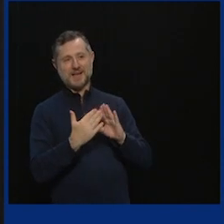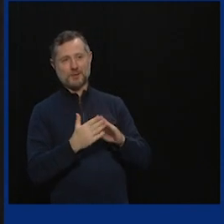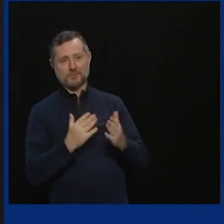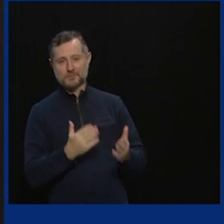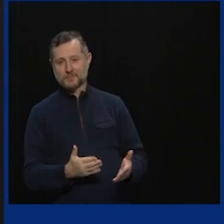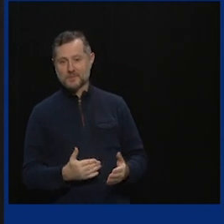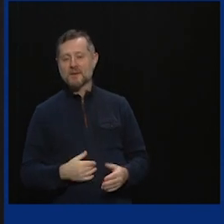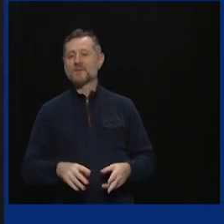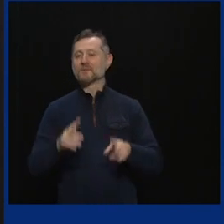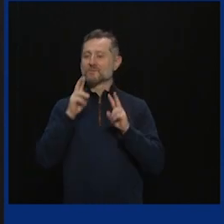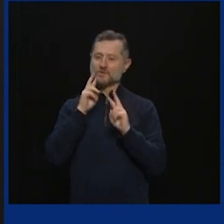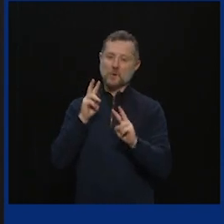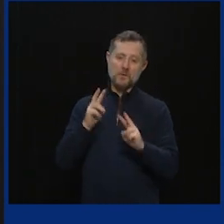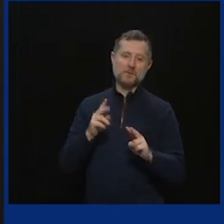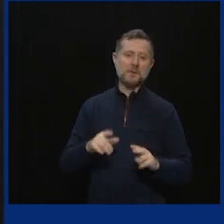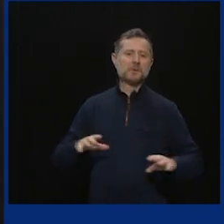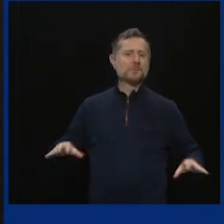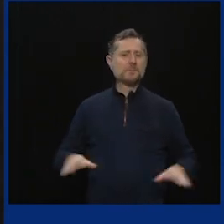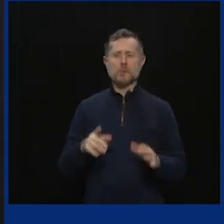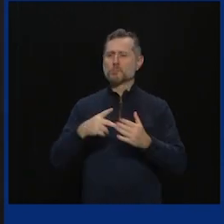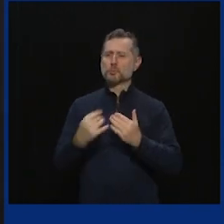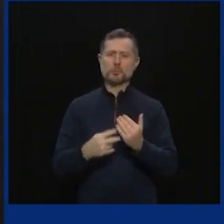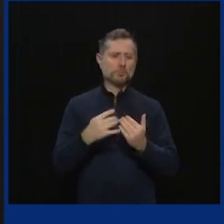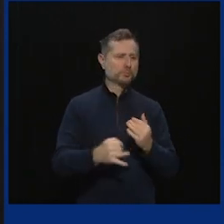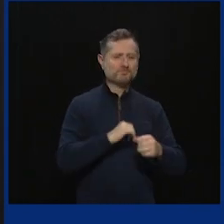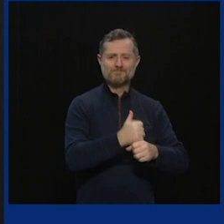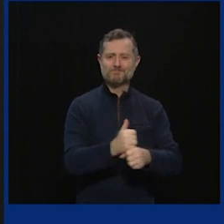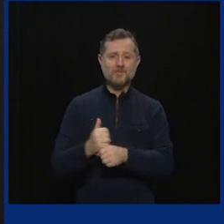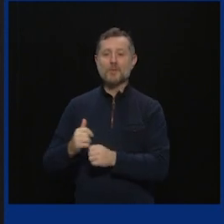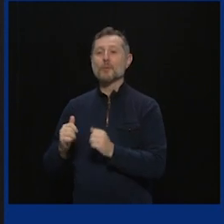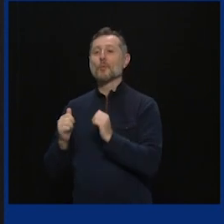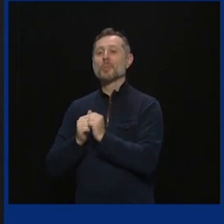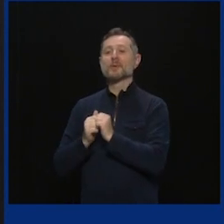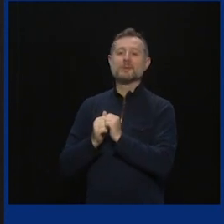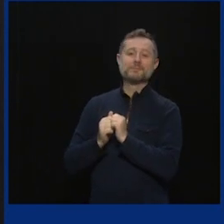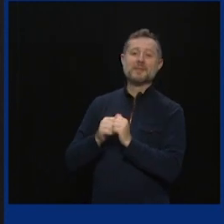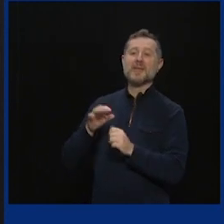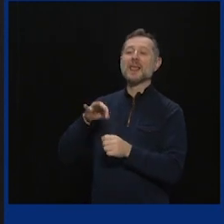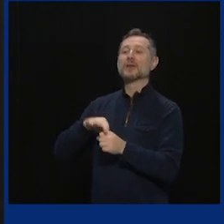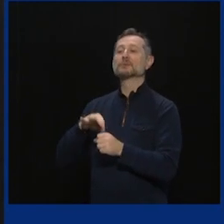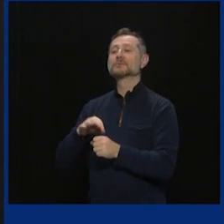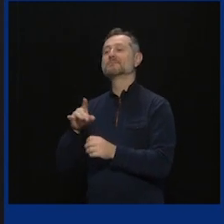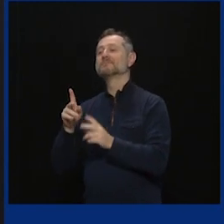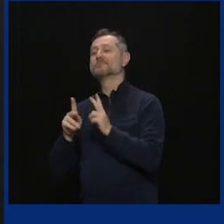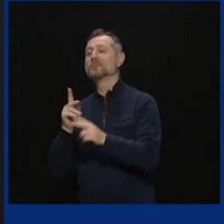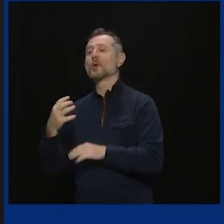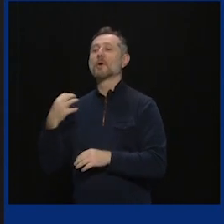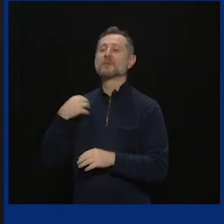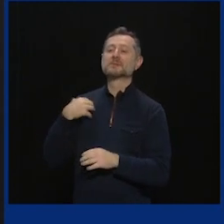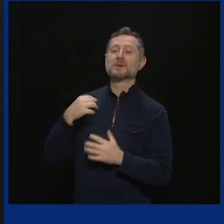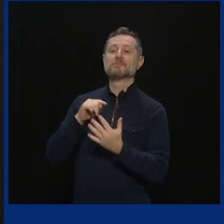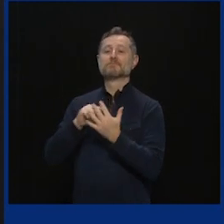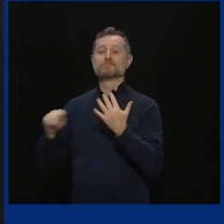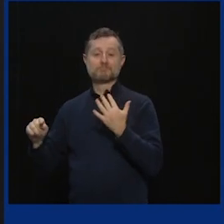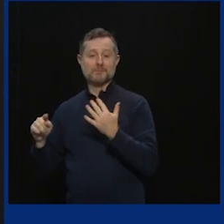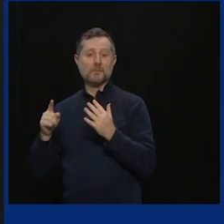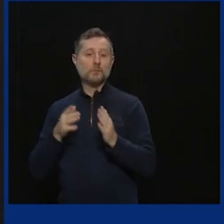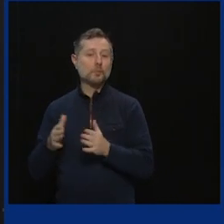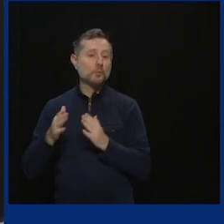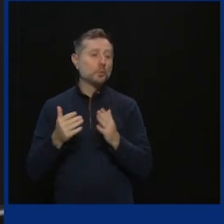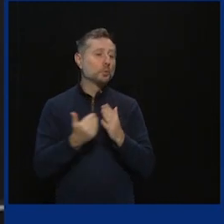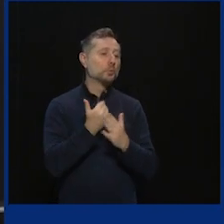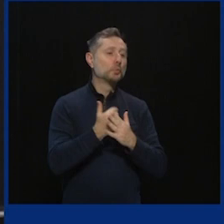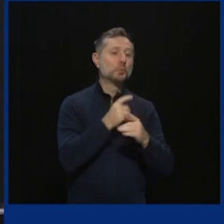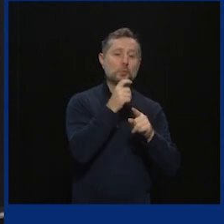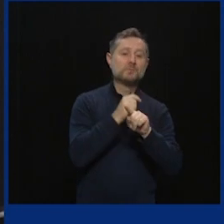projects, and we know we'll do that not only with the elected officials who remain in office. I also see we are joined today by incoming Manhattan Borough President